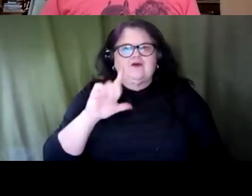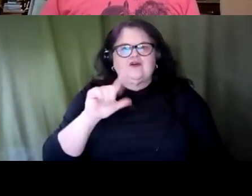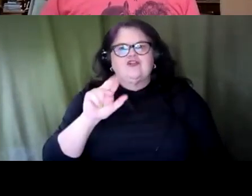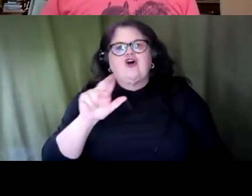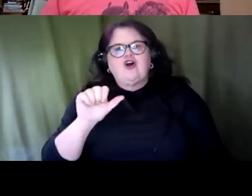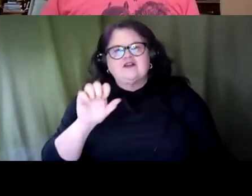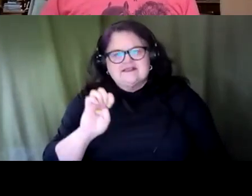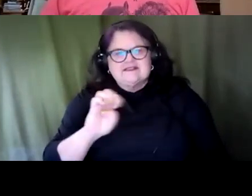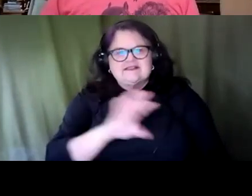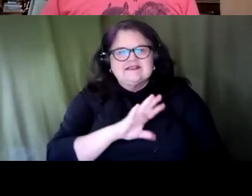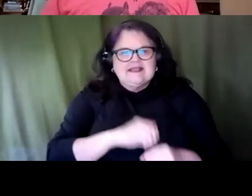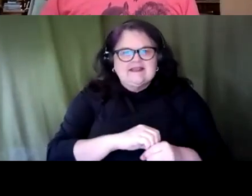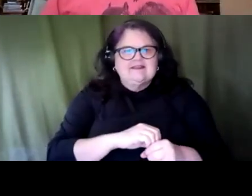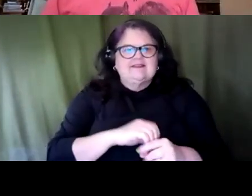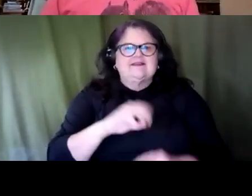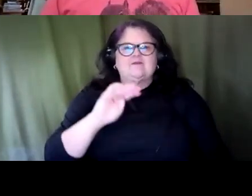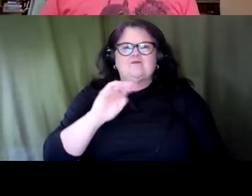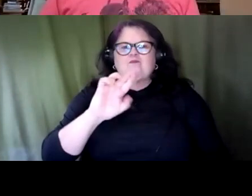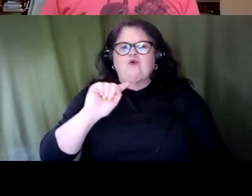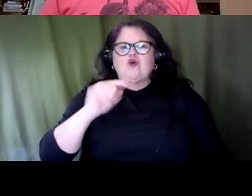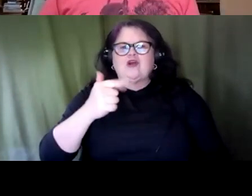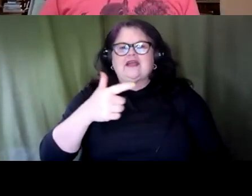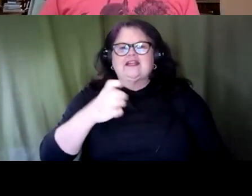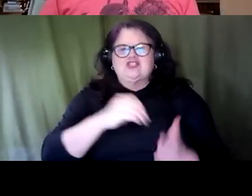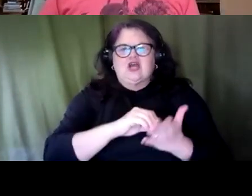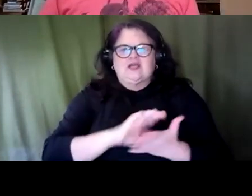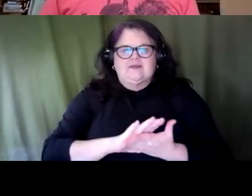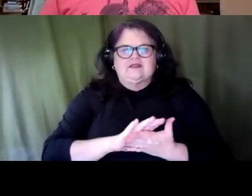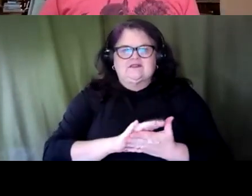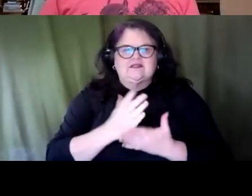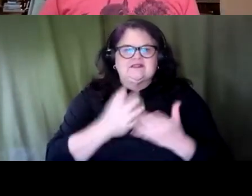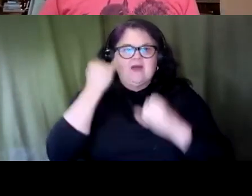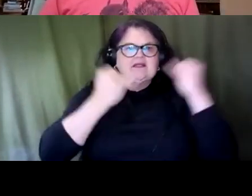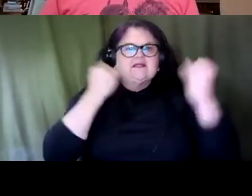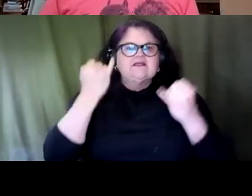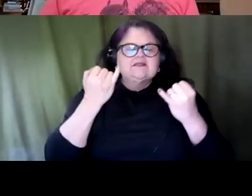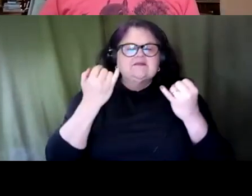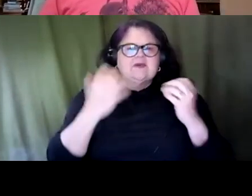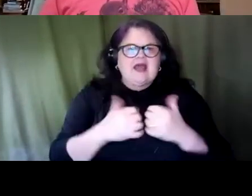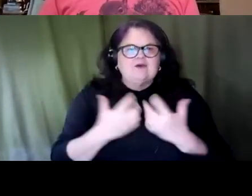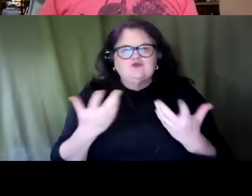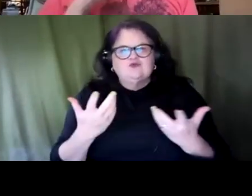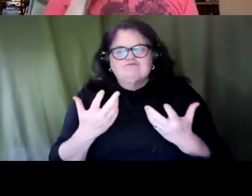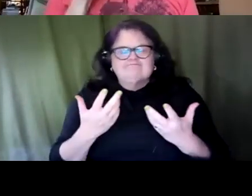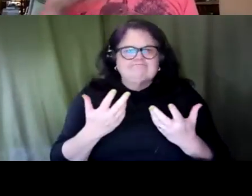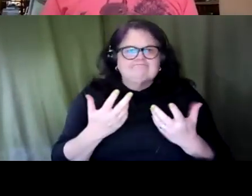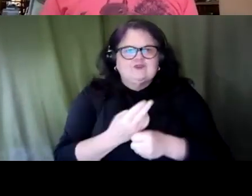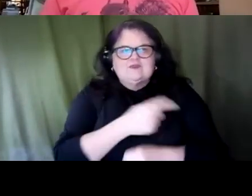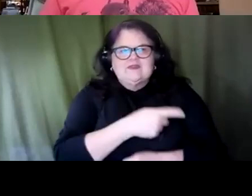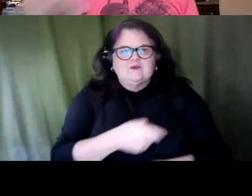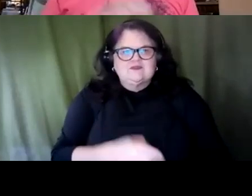the mortgage documents and some ideas about how to navigate it.